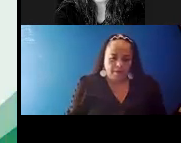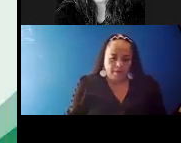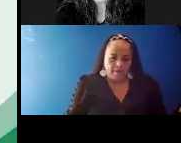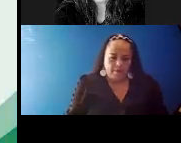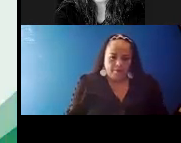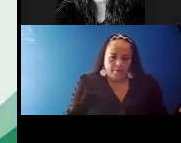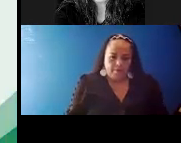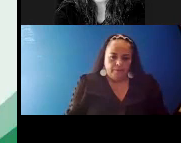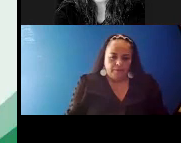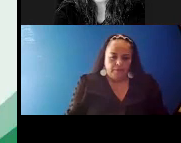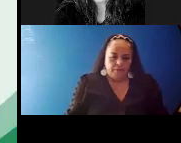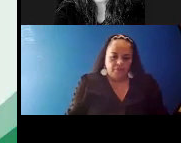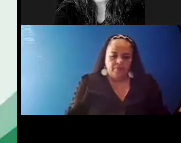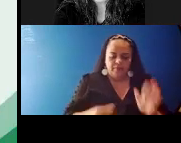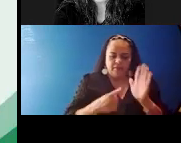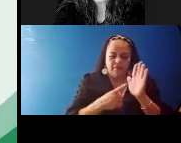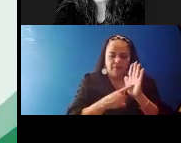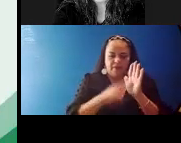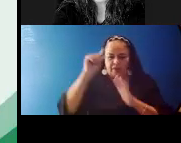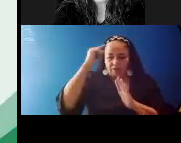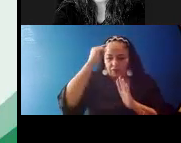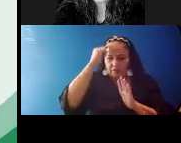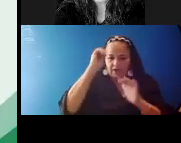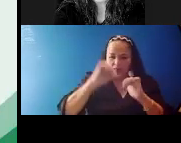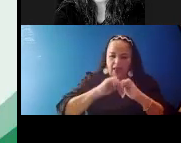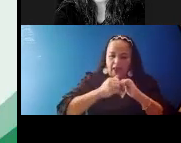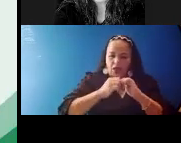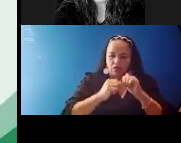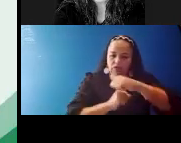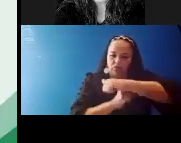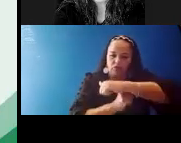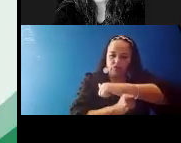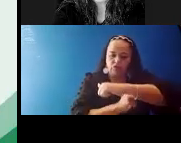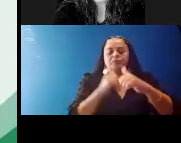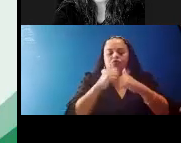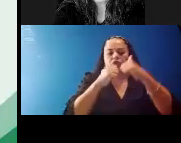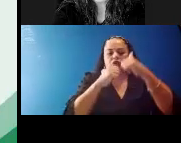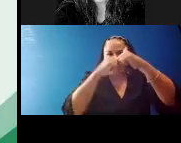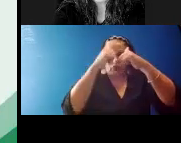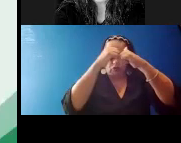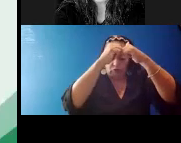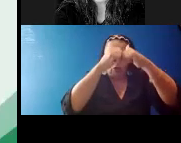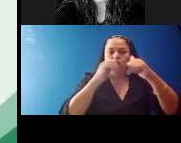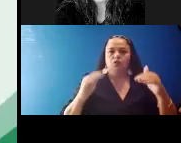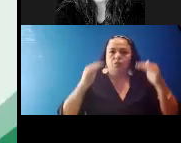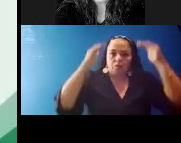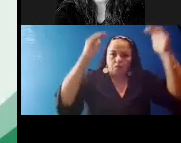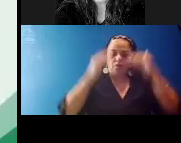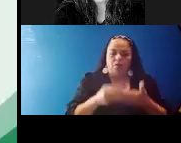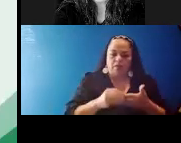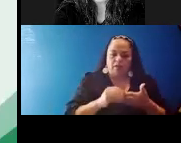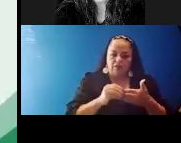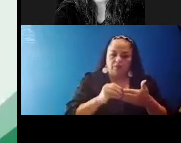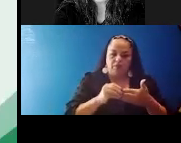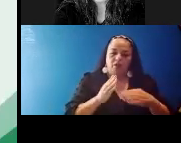And these next two deal with sort of government and how government's structured. So number 3 is, right, government is not structured to promote flexible cross-sector